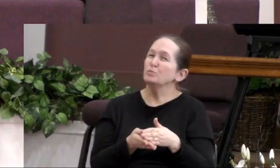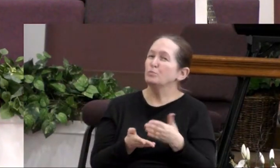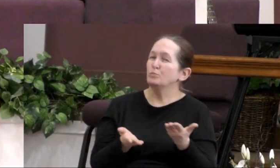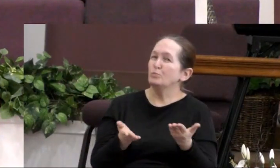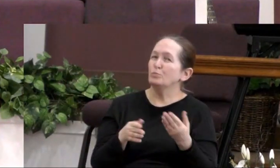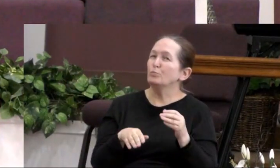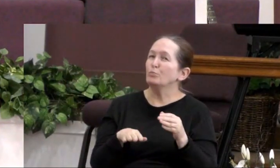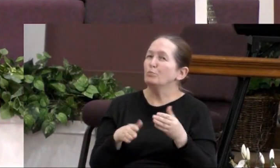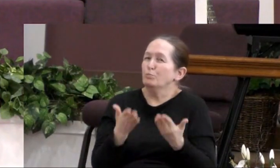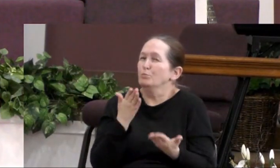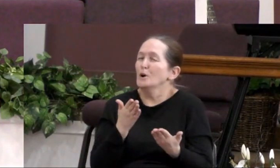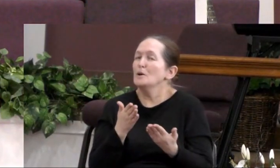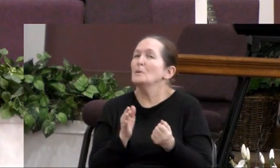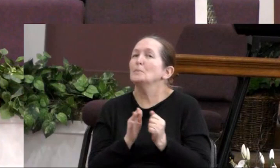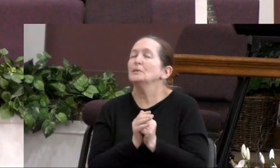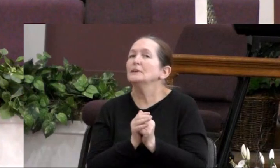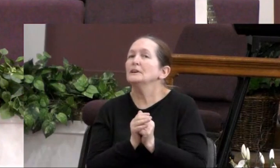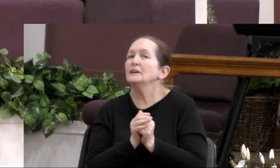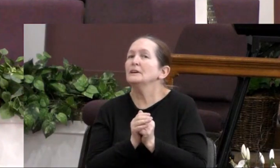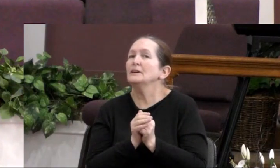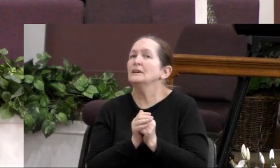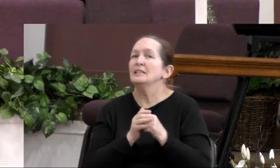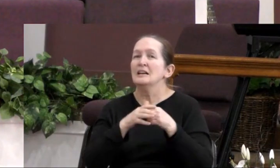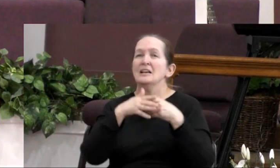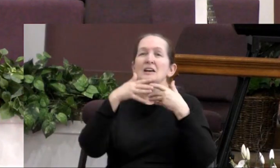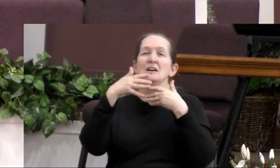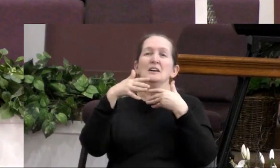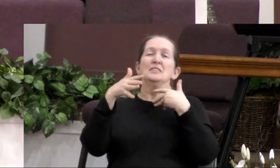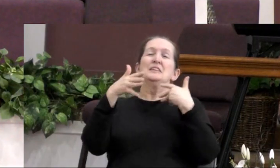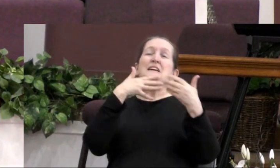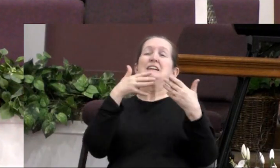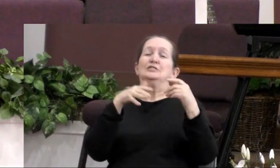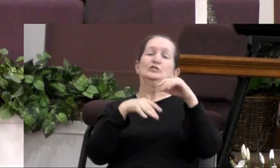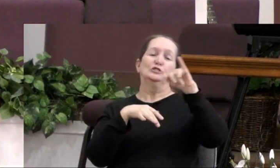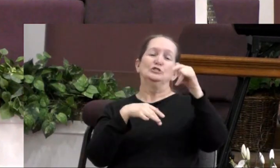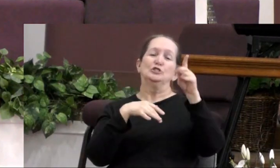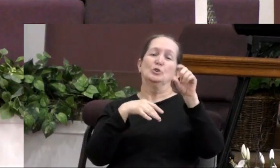Odds are the gates of Jericho were suddenly jam-packed.